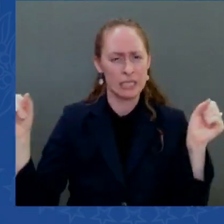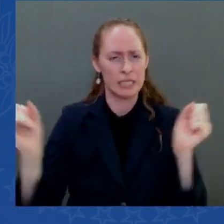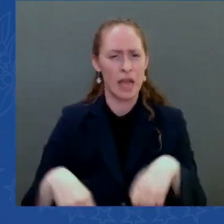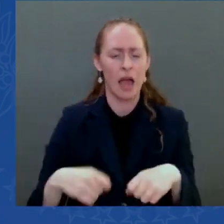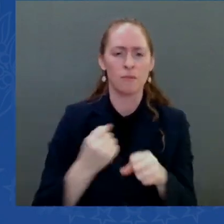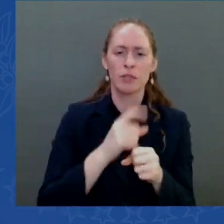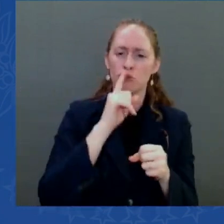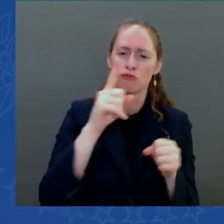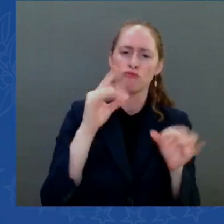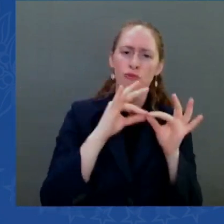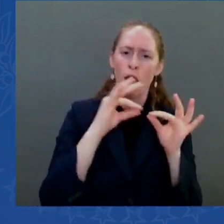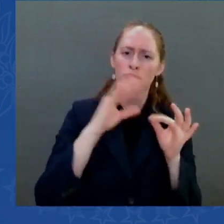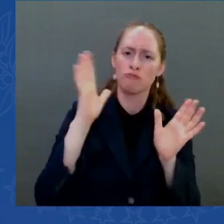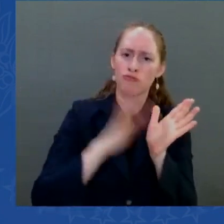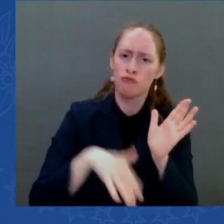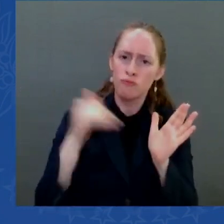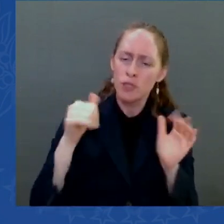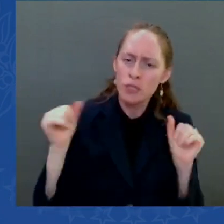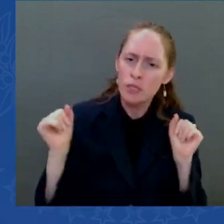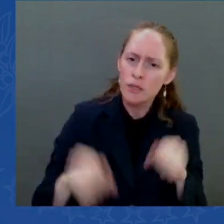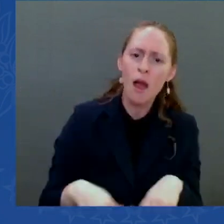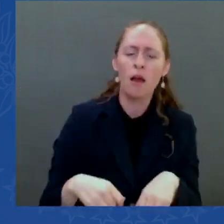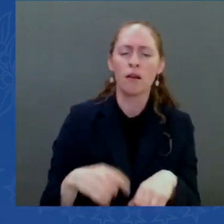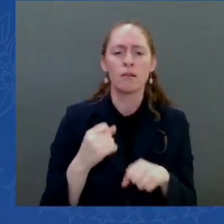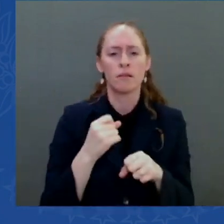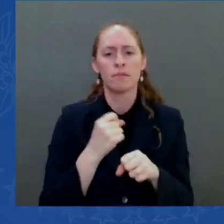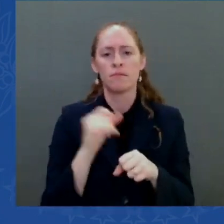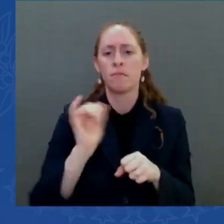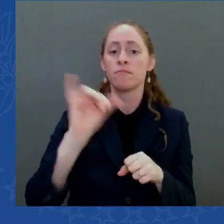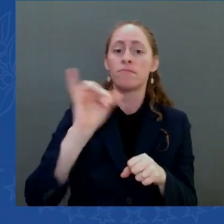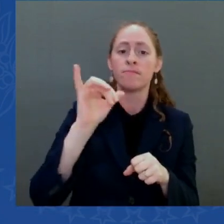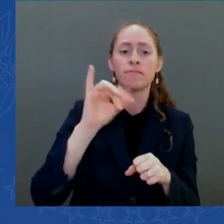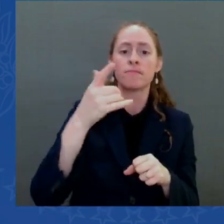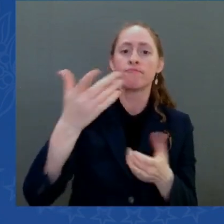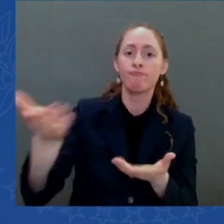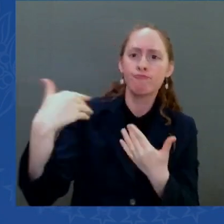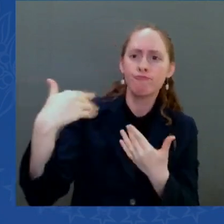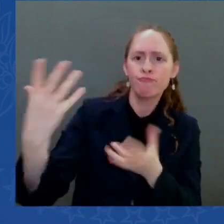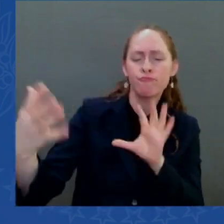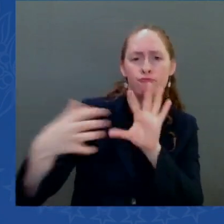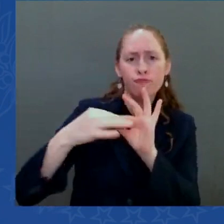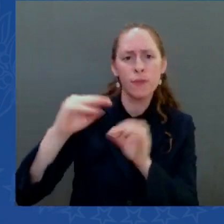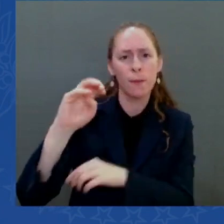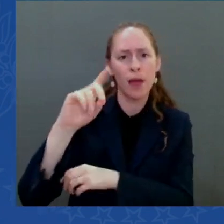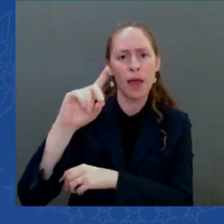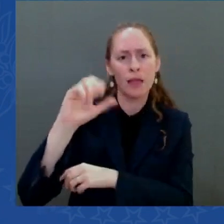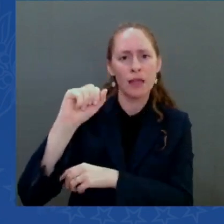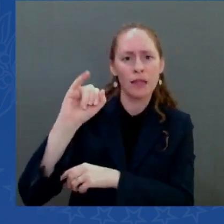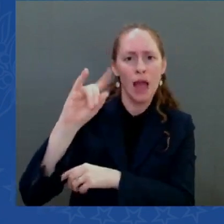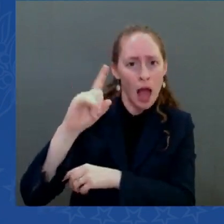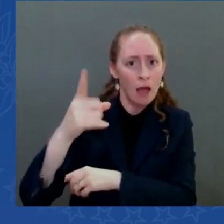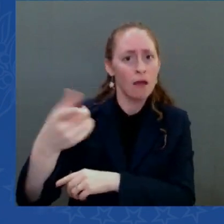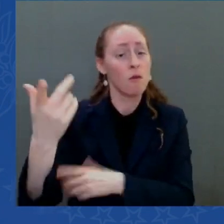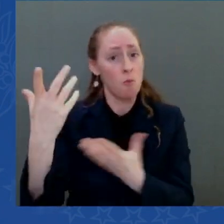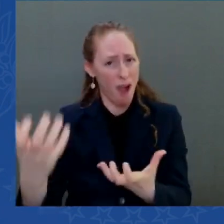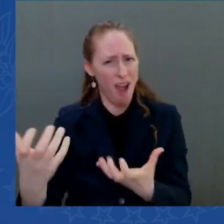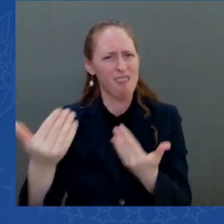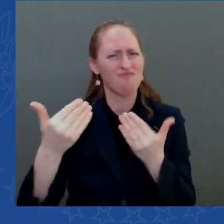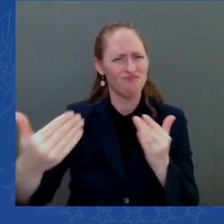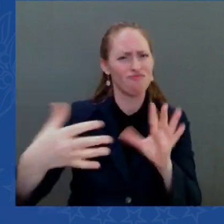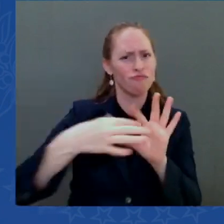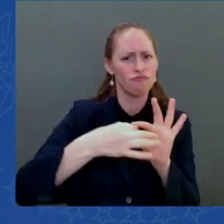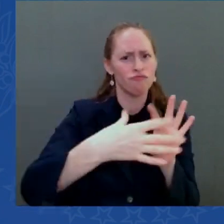coverage gap that locks nearly 4 million Americans out of coverage just because they're in states that refuse to expand Medicaid. And let's